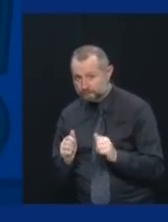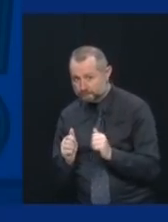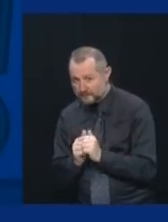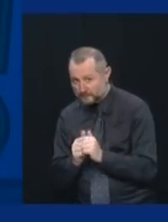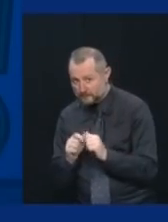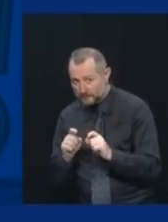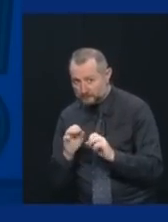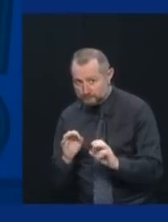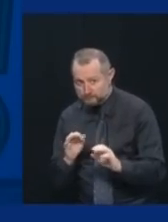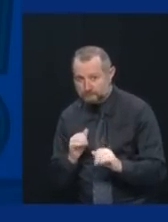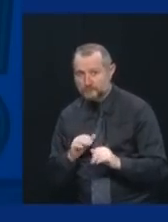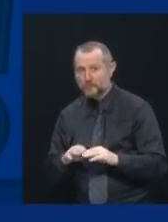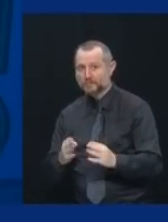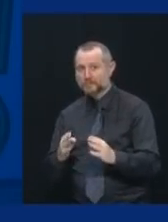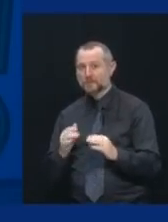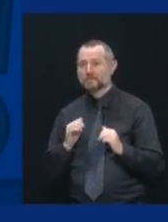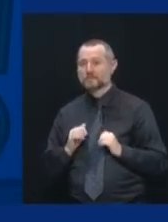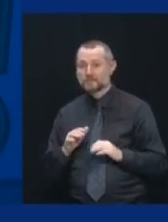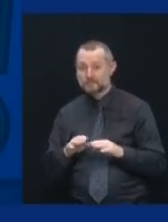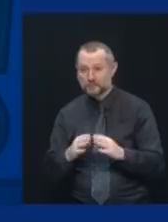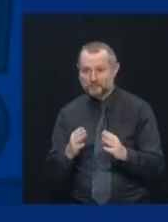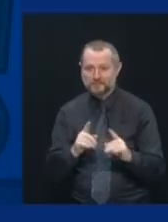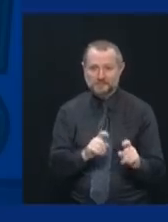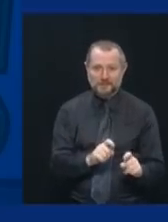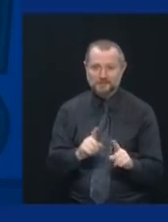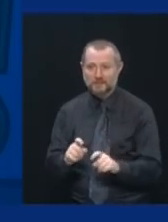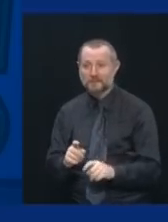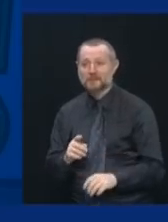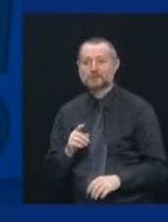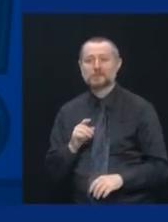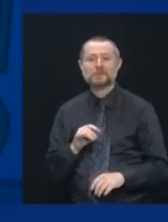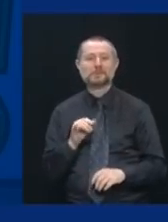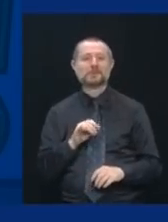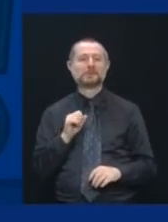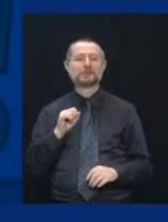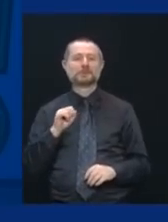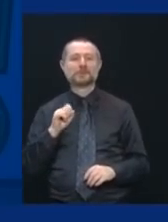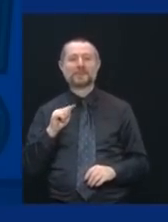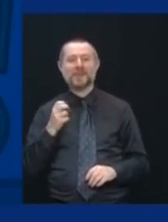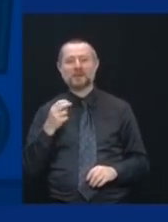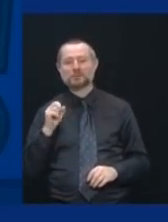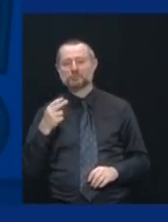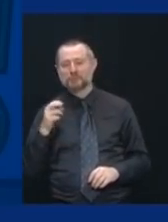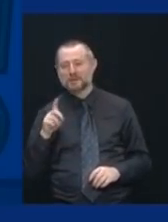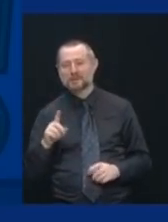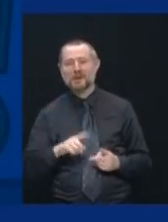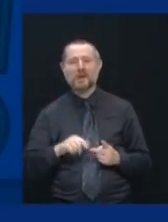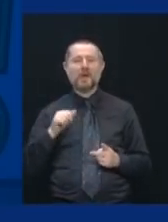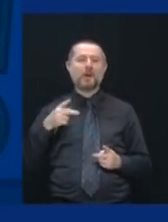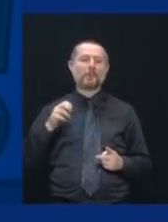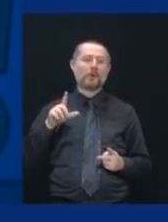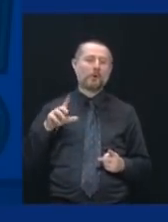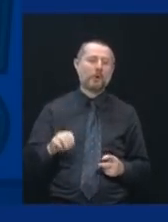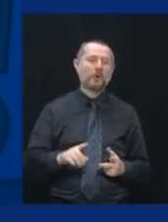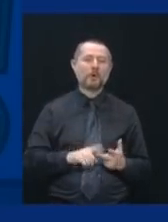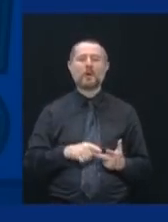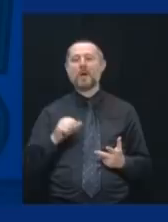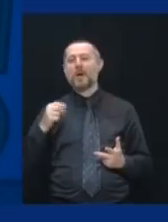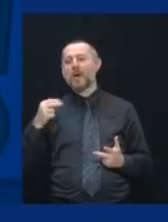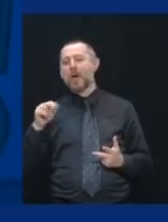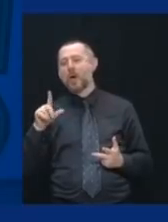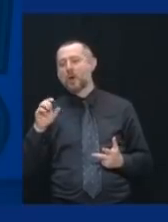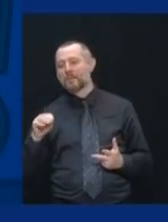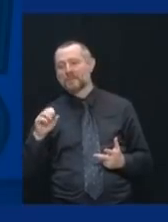way. You have venues like the Shed, the Apollo, Harlem Stage, Alice Bush Opera Theater, that we